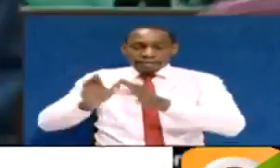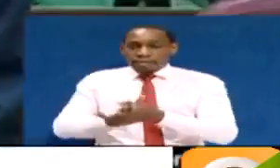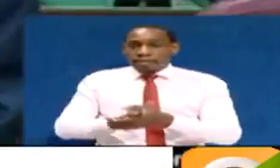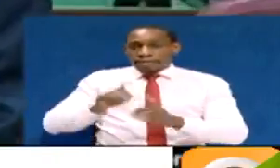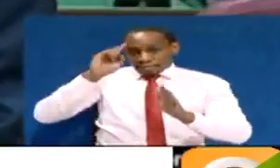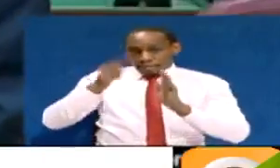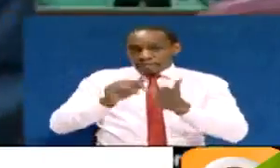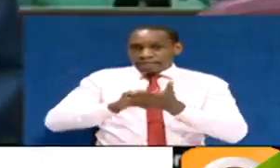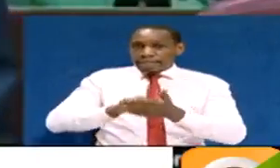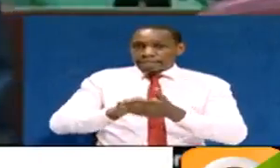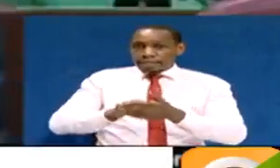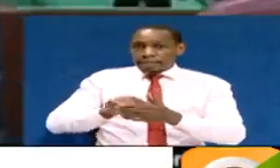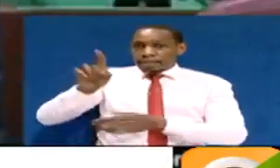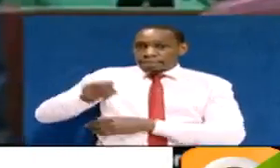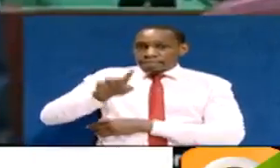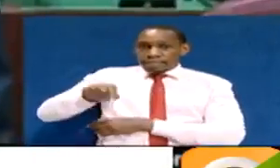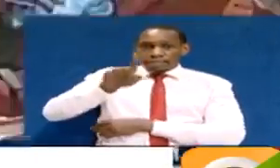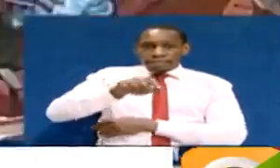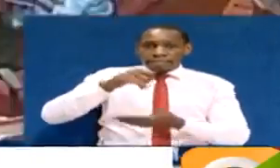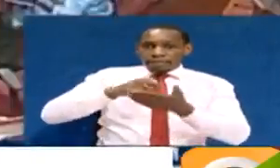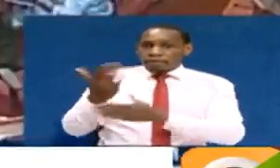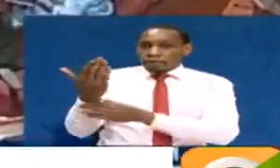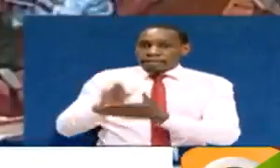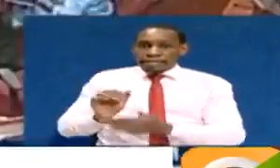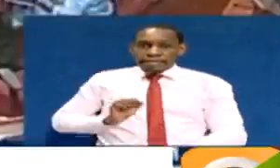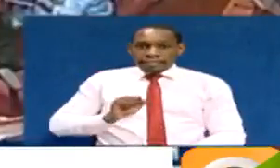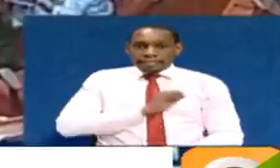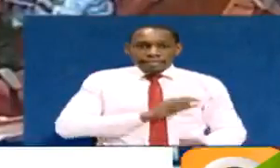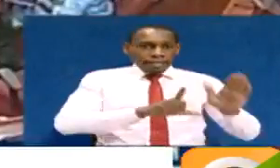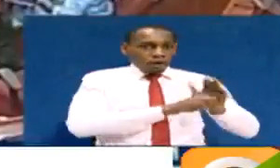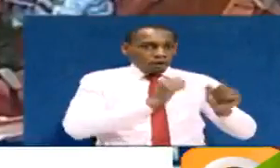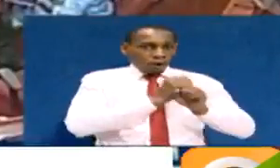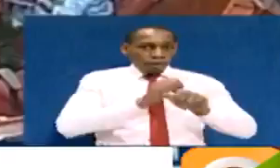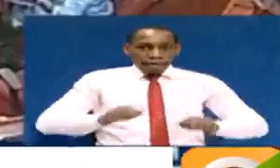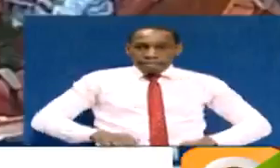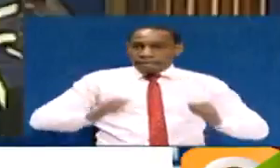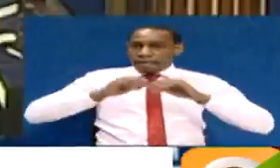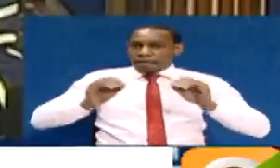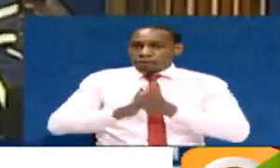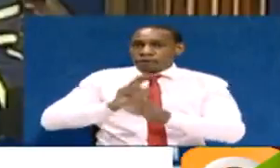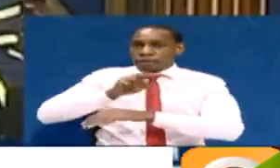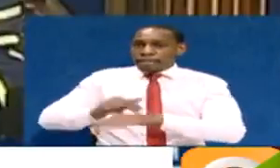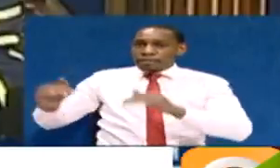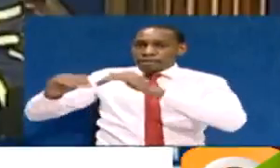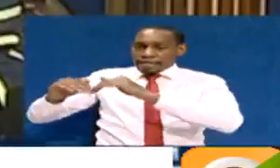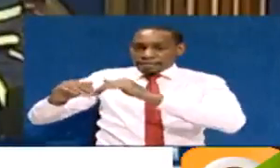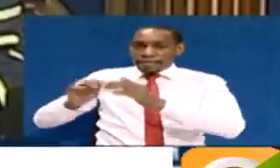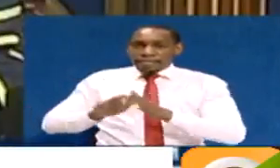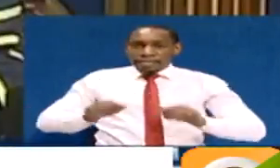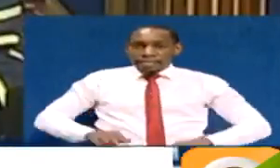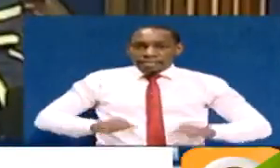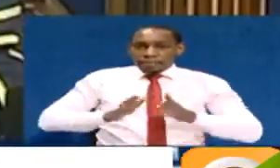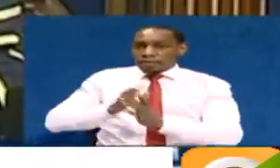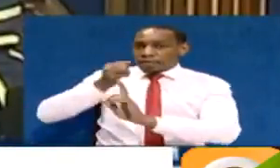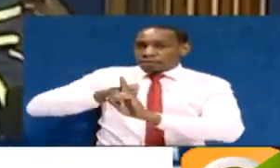Taking cognizance of the typographical and other errors in the document, the Senate Legal Affairs Chairman differed with his National Assembly counterpart,